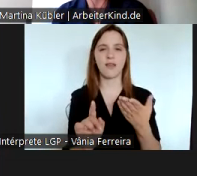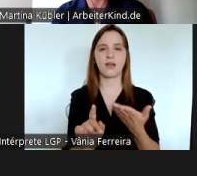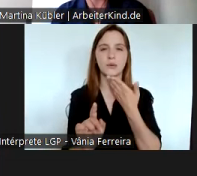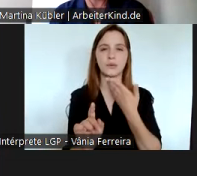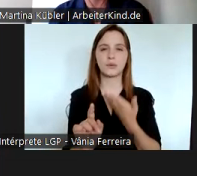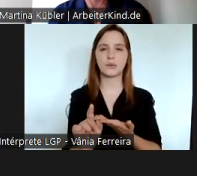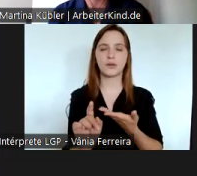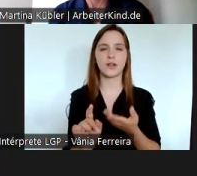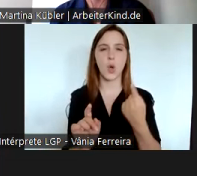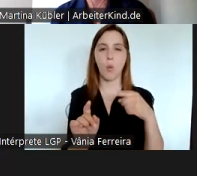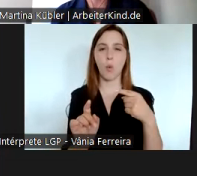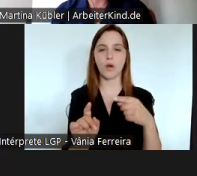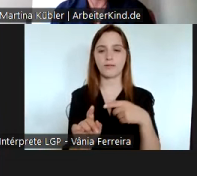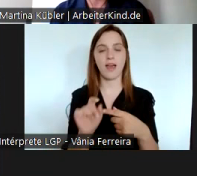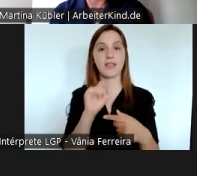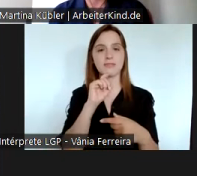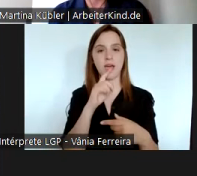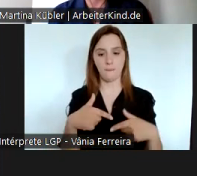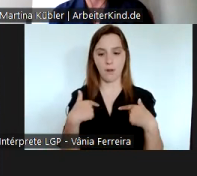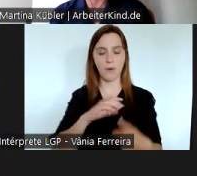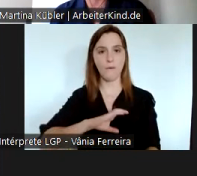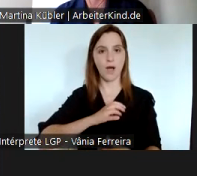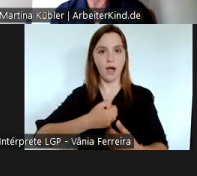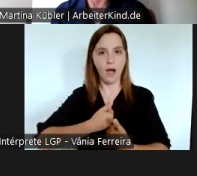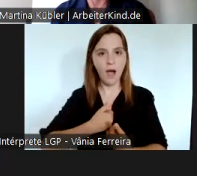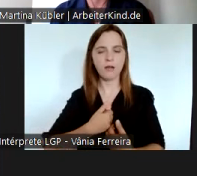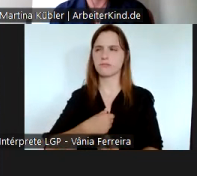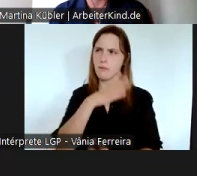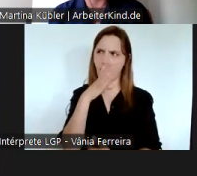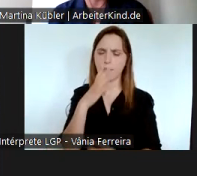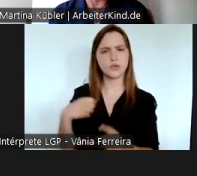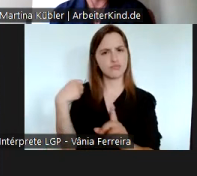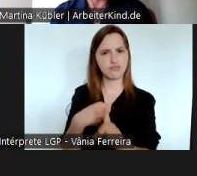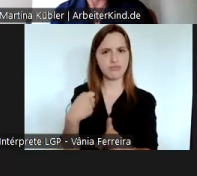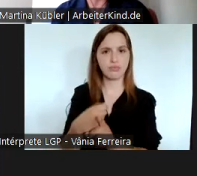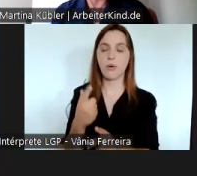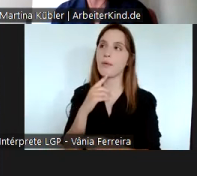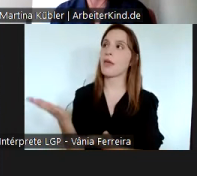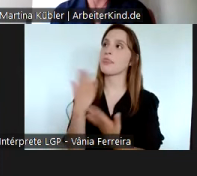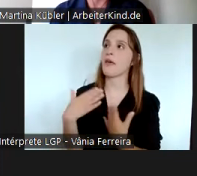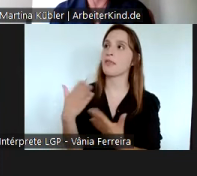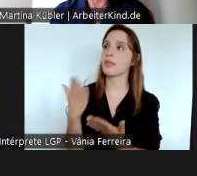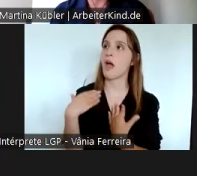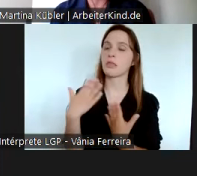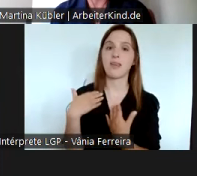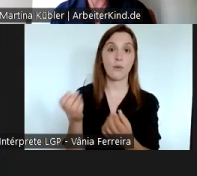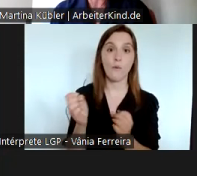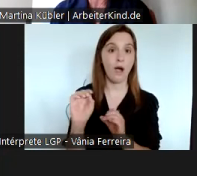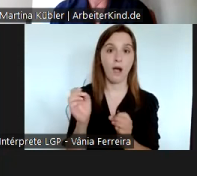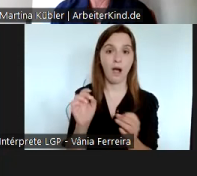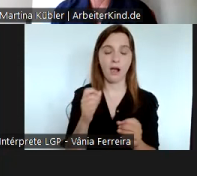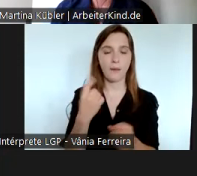very self-reliant. They're used to fighting for things, having nothing handed to them, and figuring out everything on their